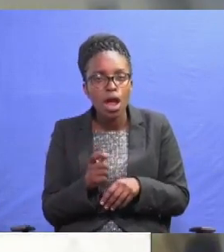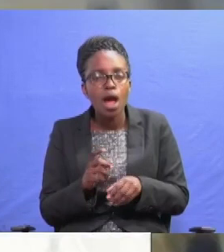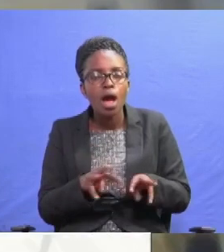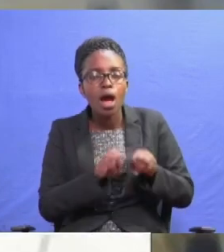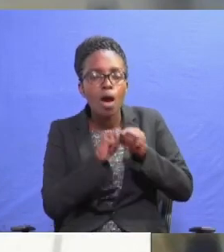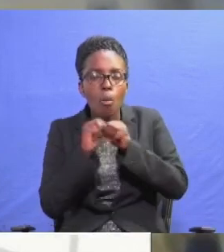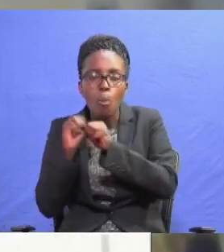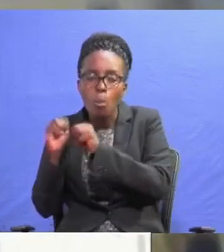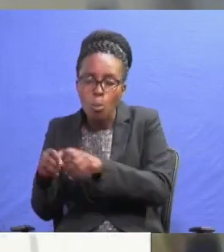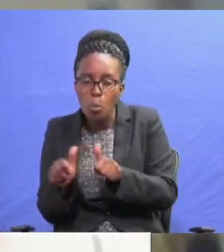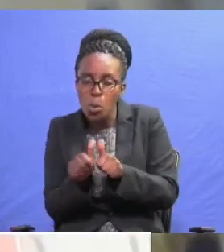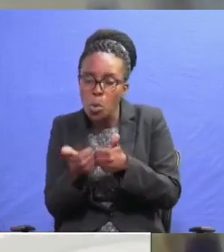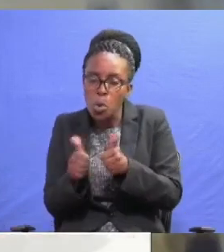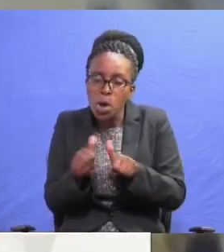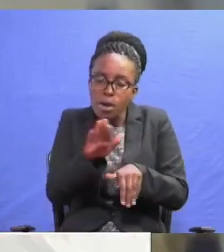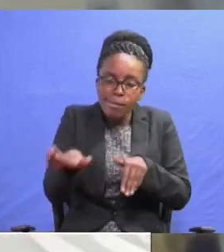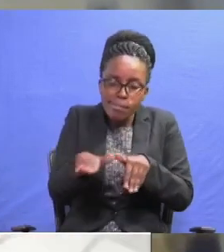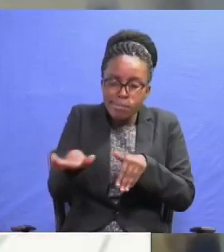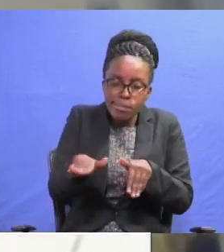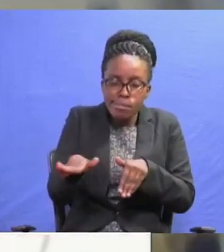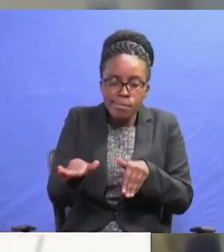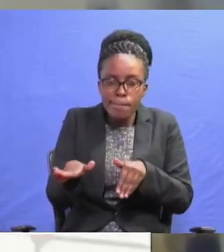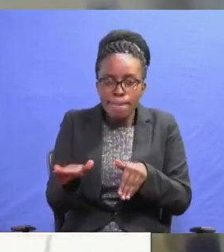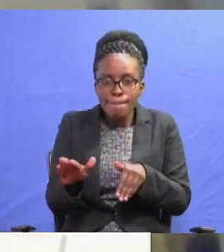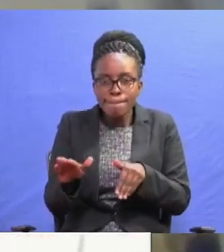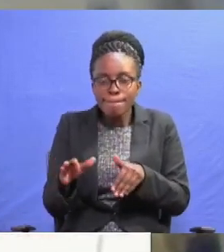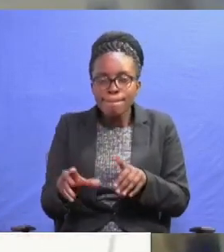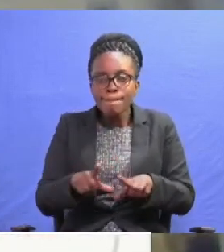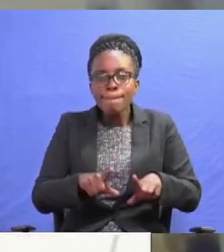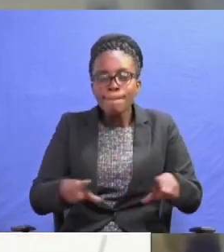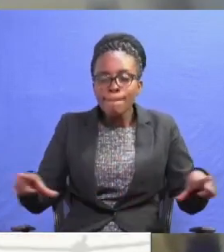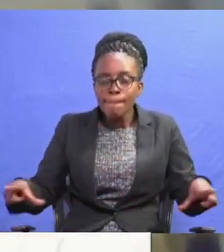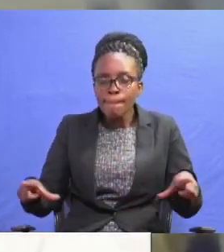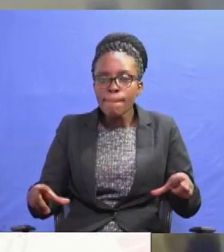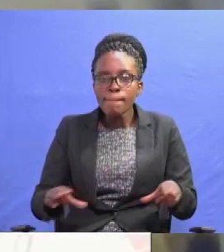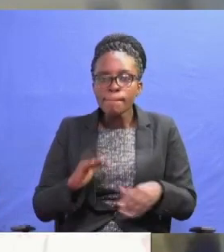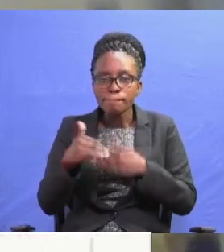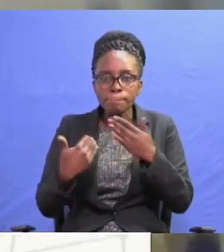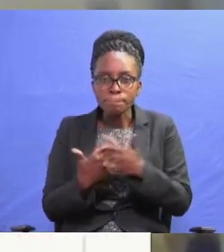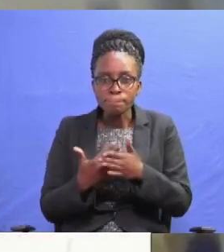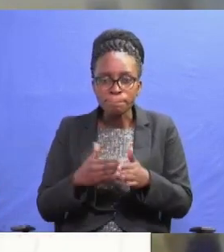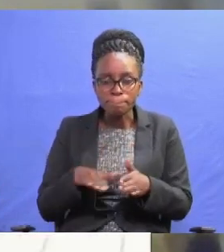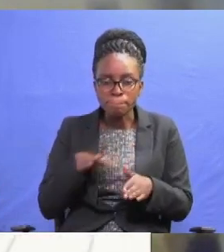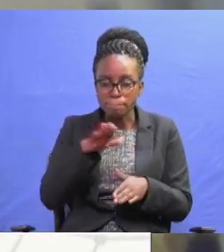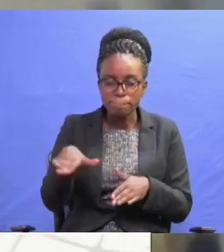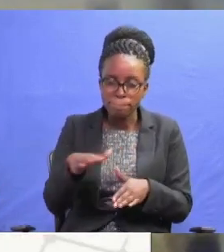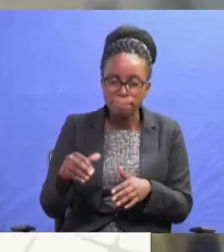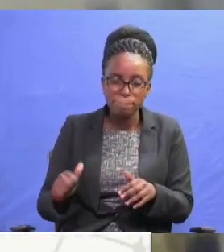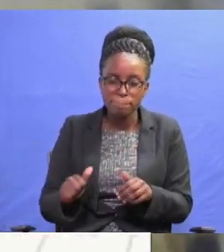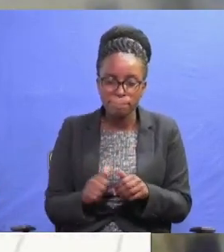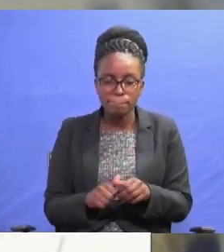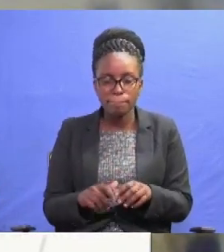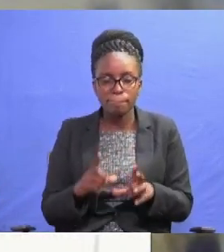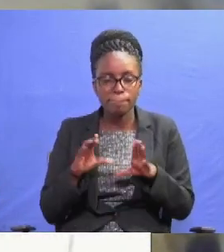just inform the people, or with the people, learn that those areas are not safe for them to settle, so that they stay away from